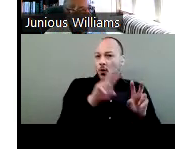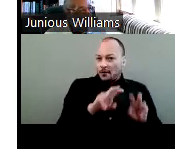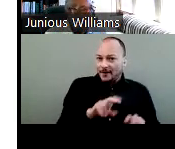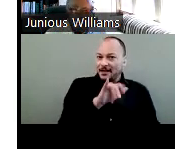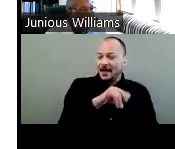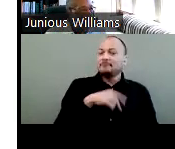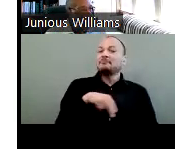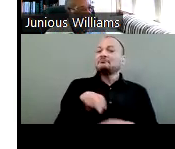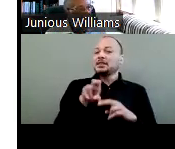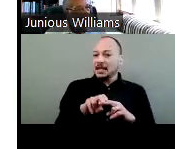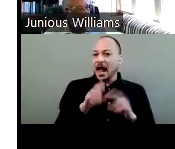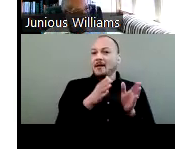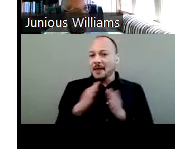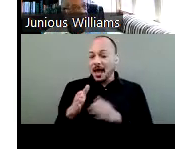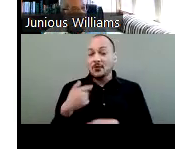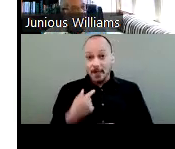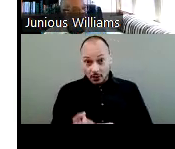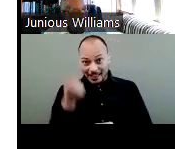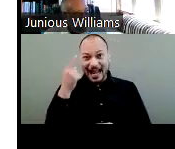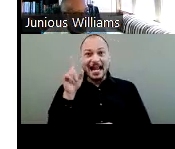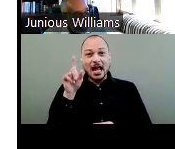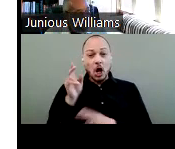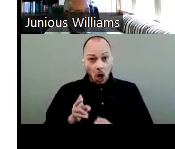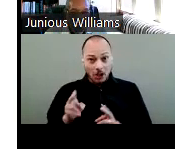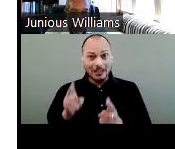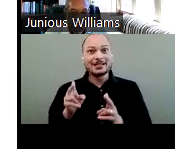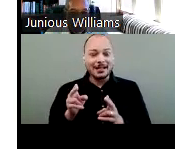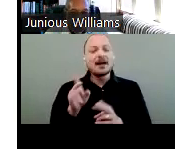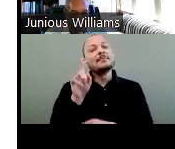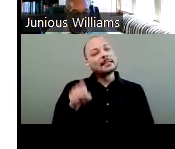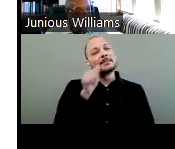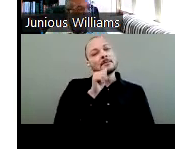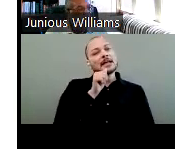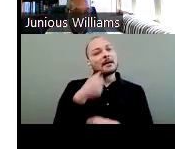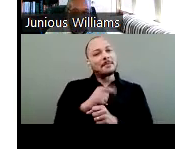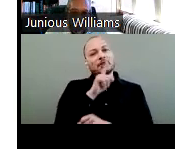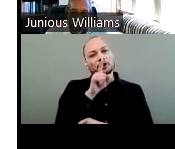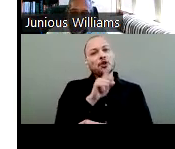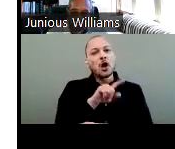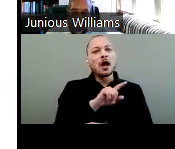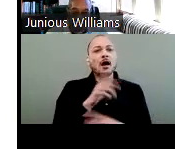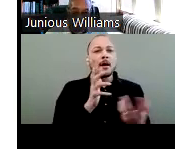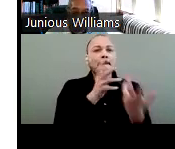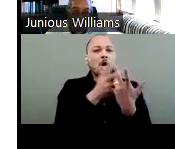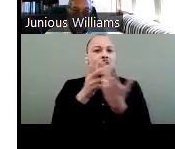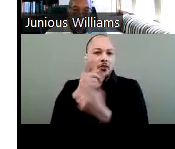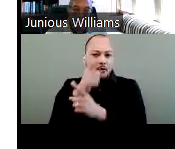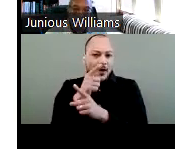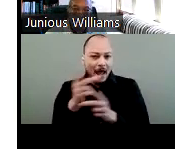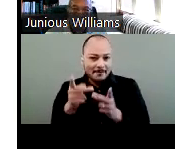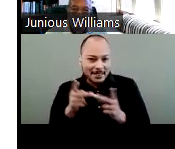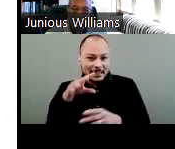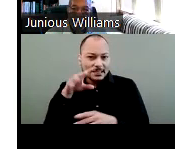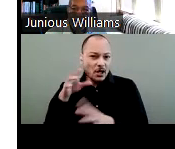We know there's urgency, but you need to be patient to make sure you're putting the right pieces in place to enhance your likelihood